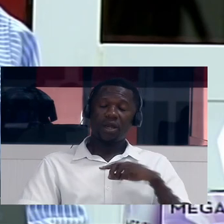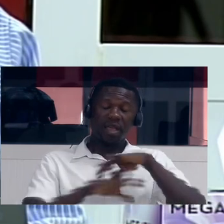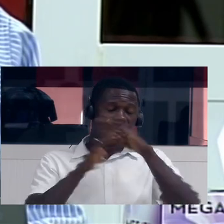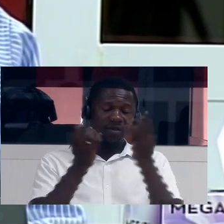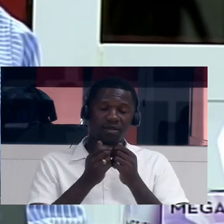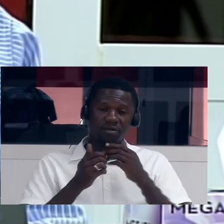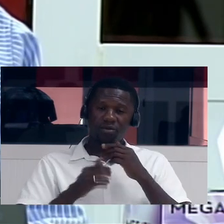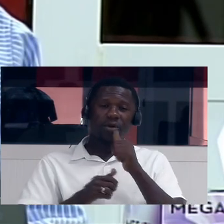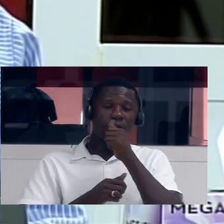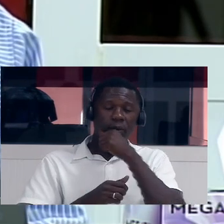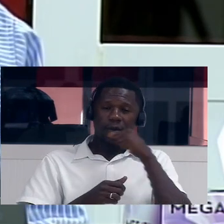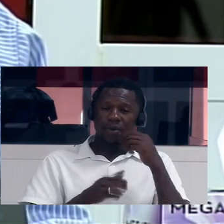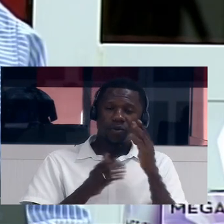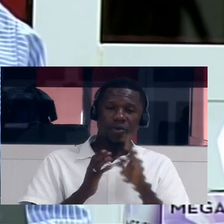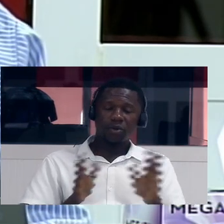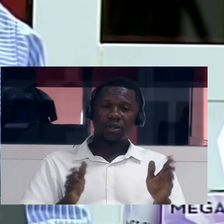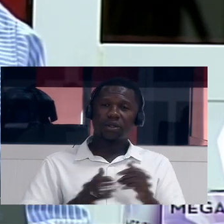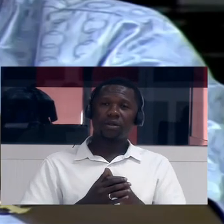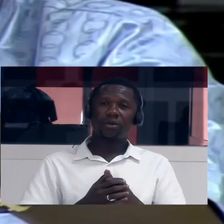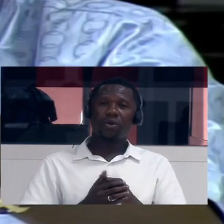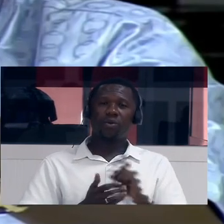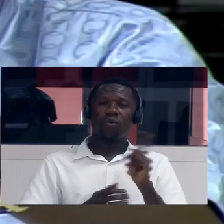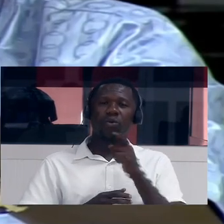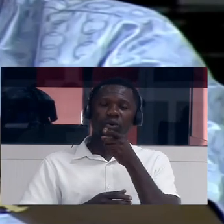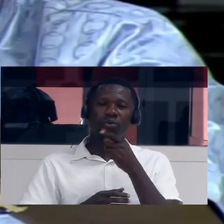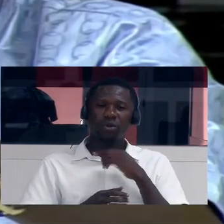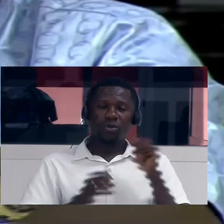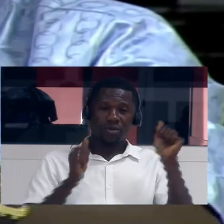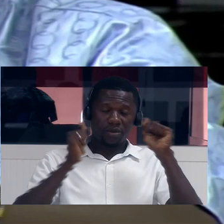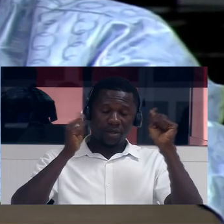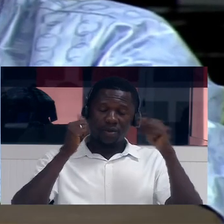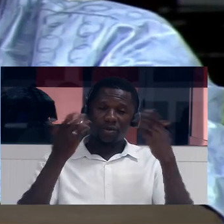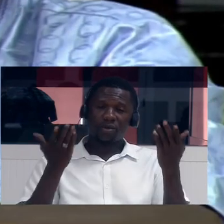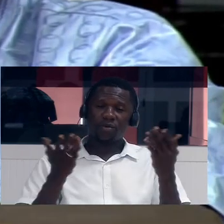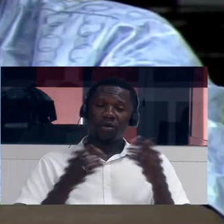I said to her, thank you so much. What were you being congratulated for? Because of the calm.